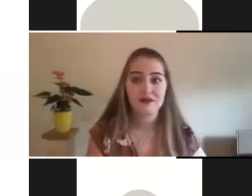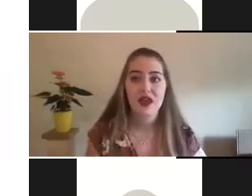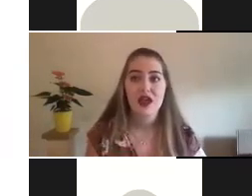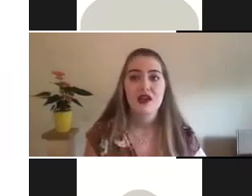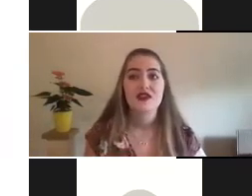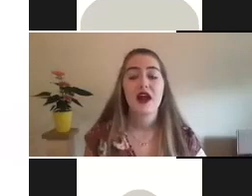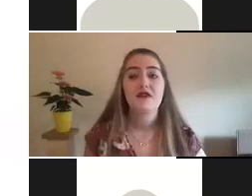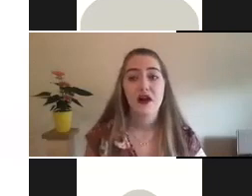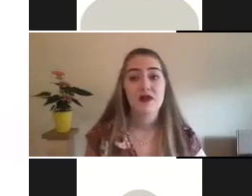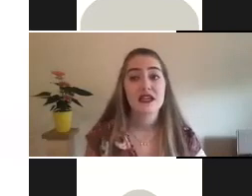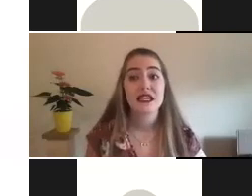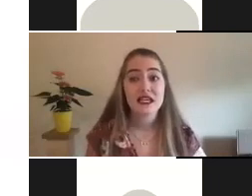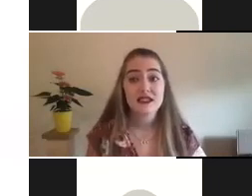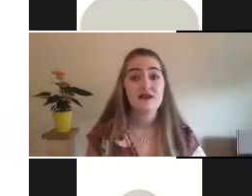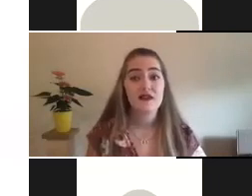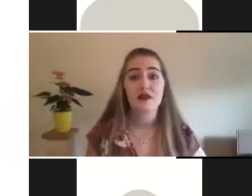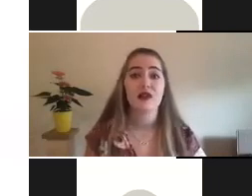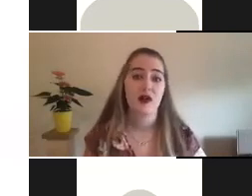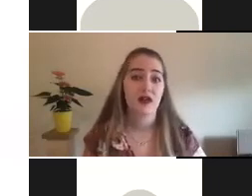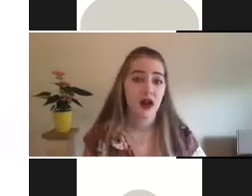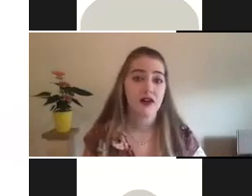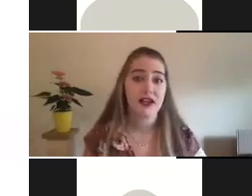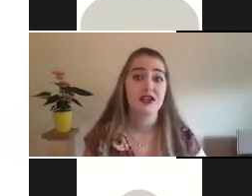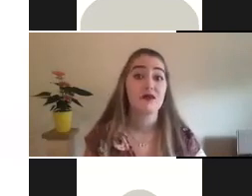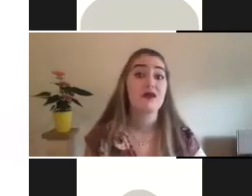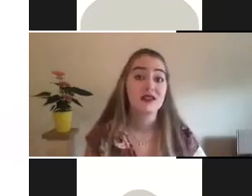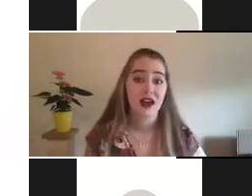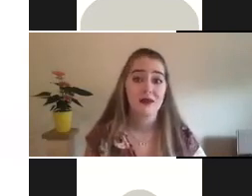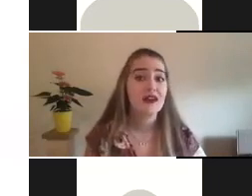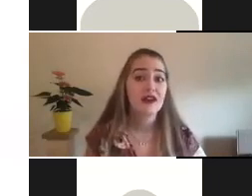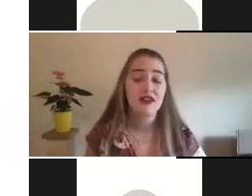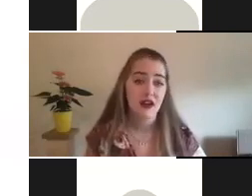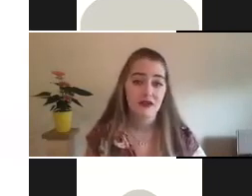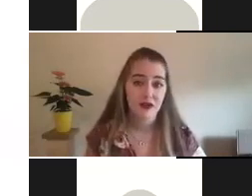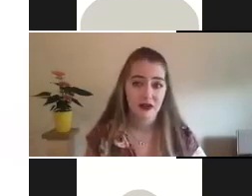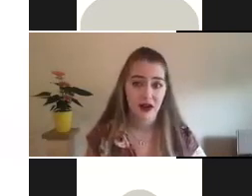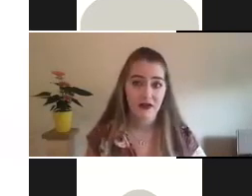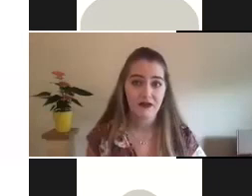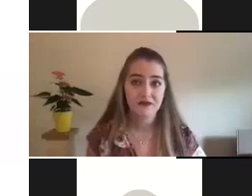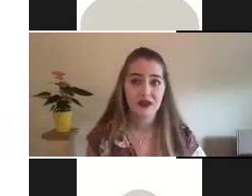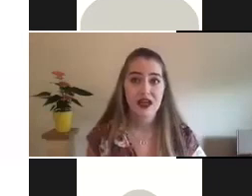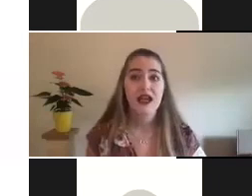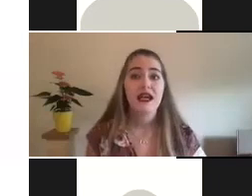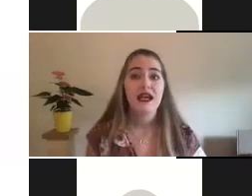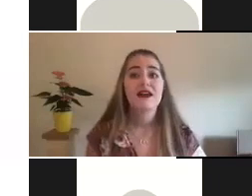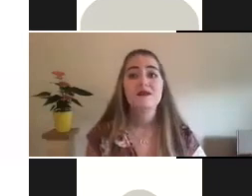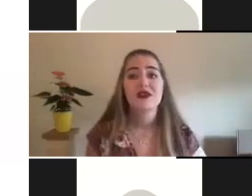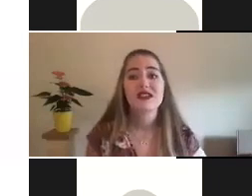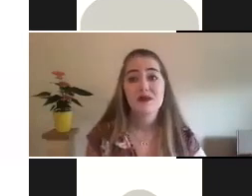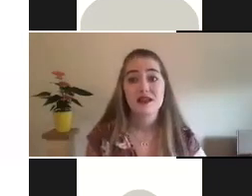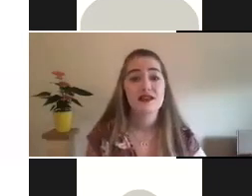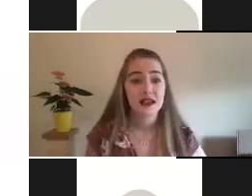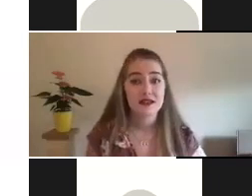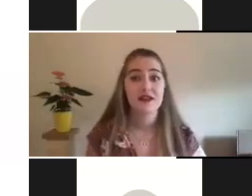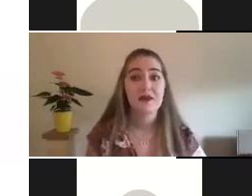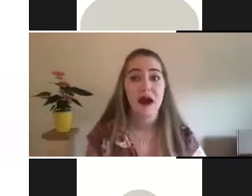Q1A1, so that followers can easily follow along with the conversation in real time, even if they aren't viewing the live. It allows